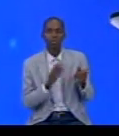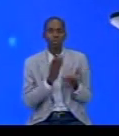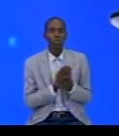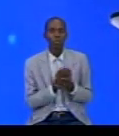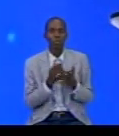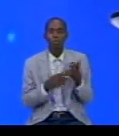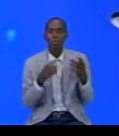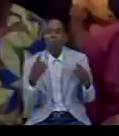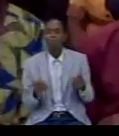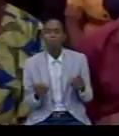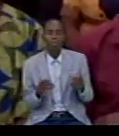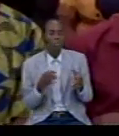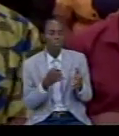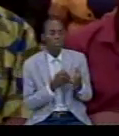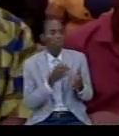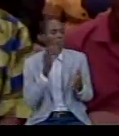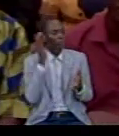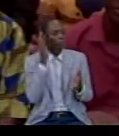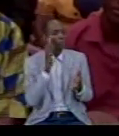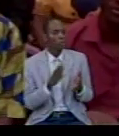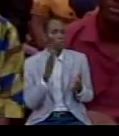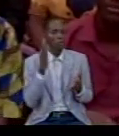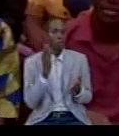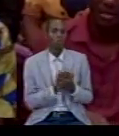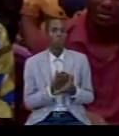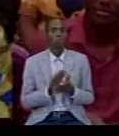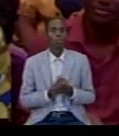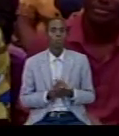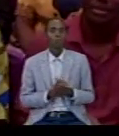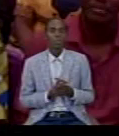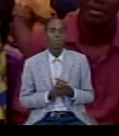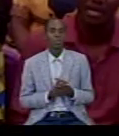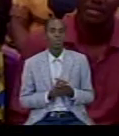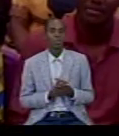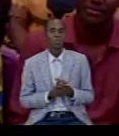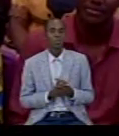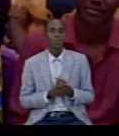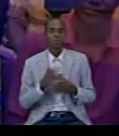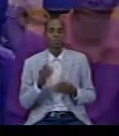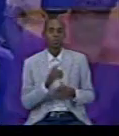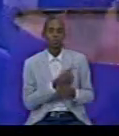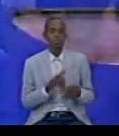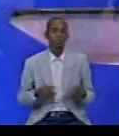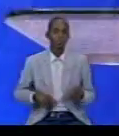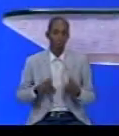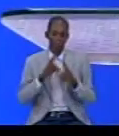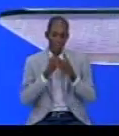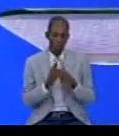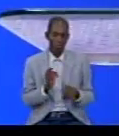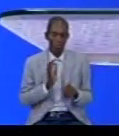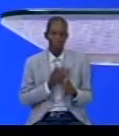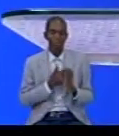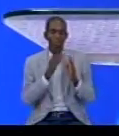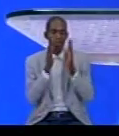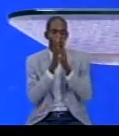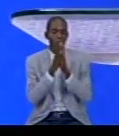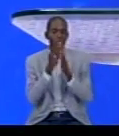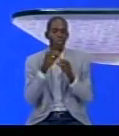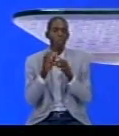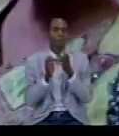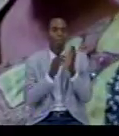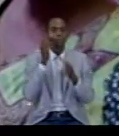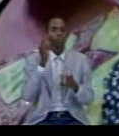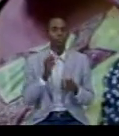happen? It will stop. The Lord answer our prayers in Jesus'